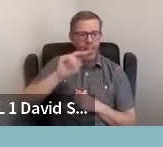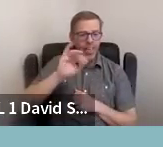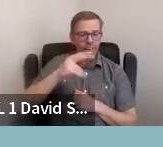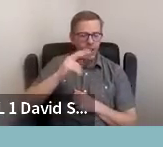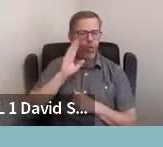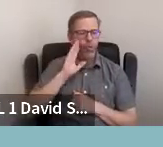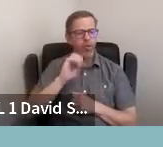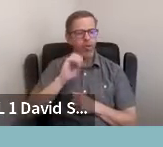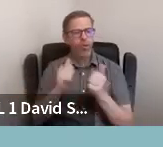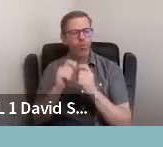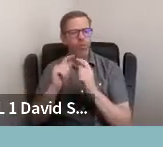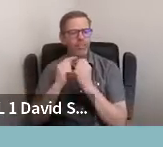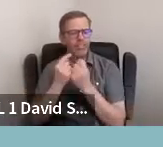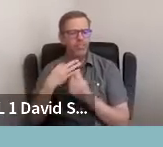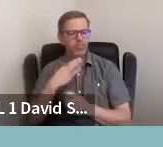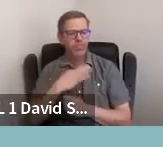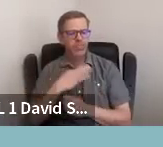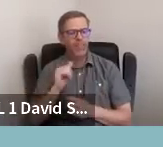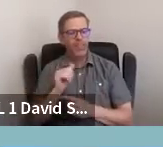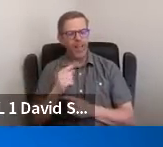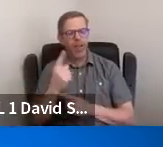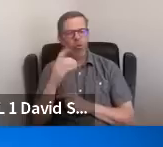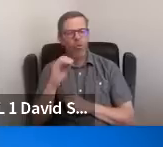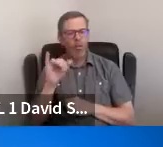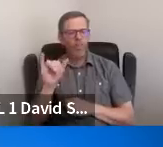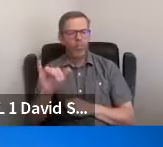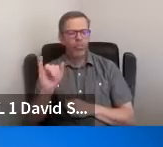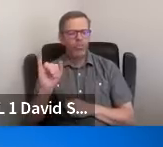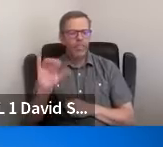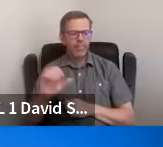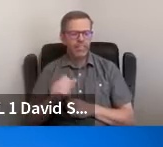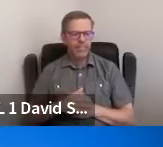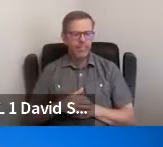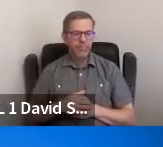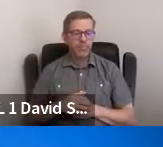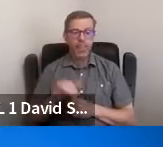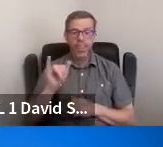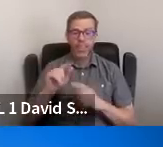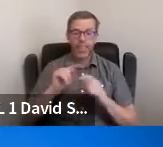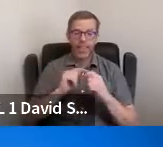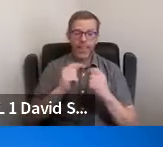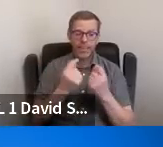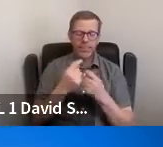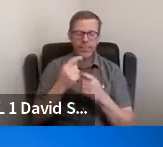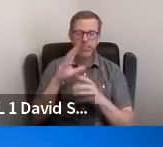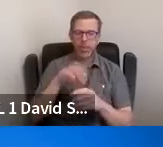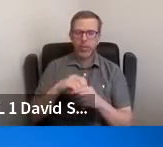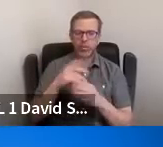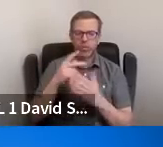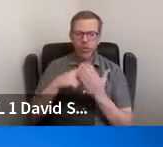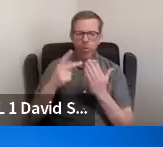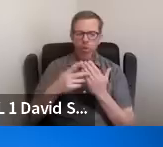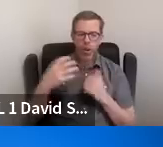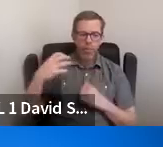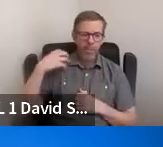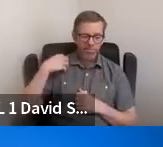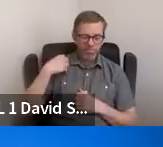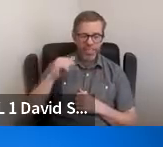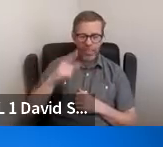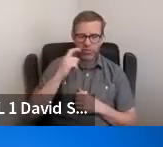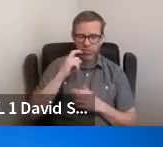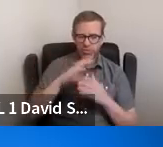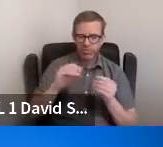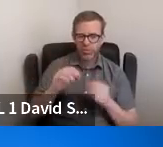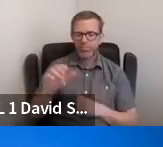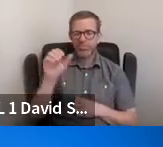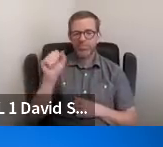be with a team of staff at one of those ICs. That team includes the program official that you just mentioned, a scientific